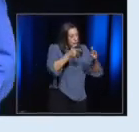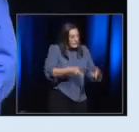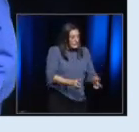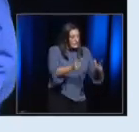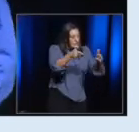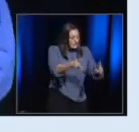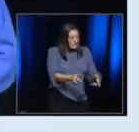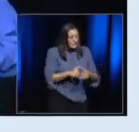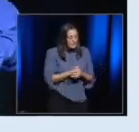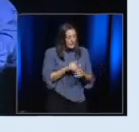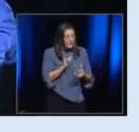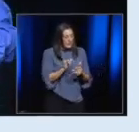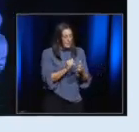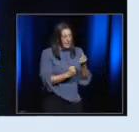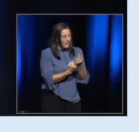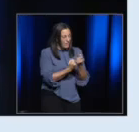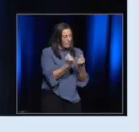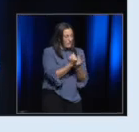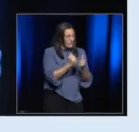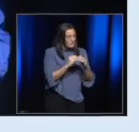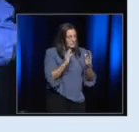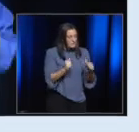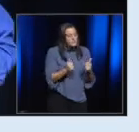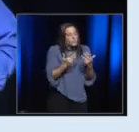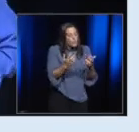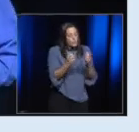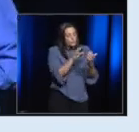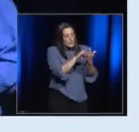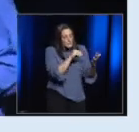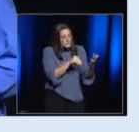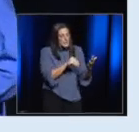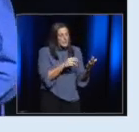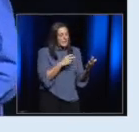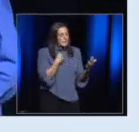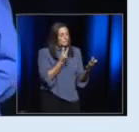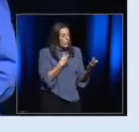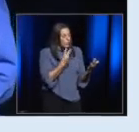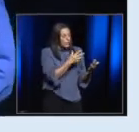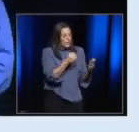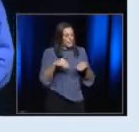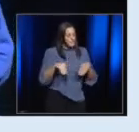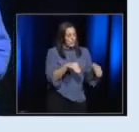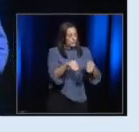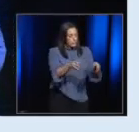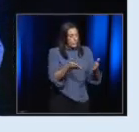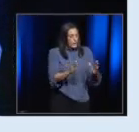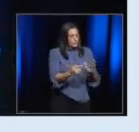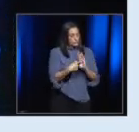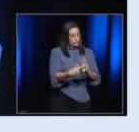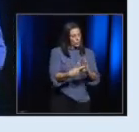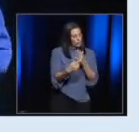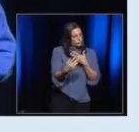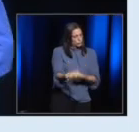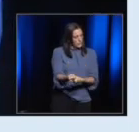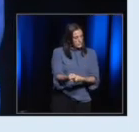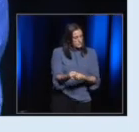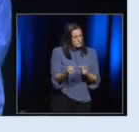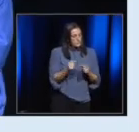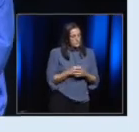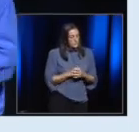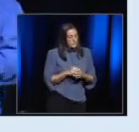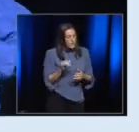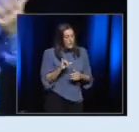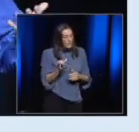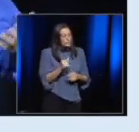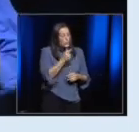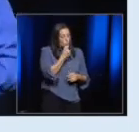system, likely related to convergent abilities to imitate in the vocal and motor domains. Vocal exchanges of individual whistles, which is also